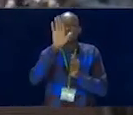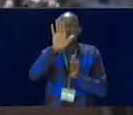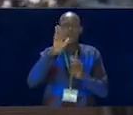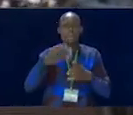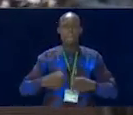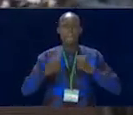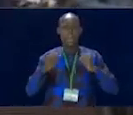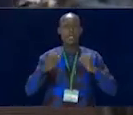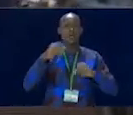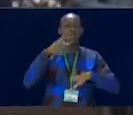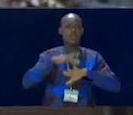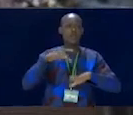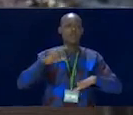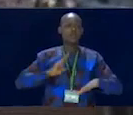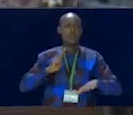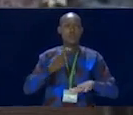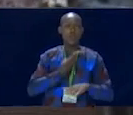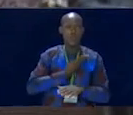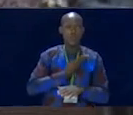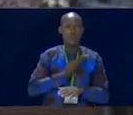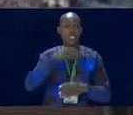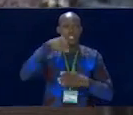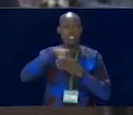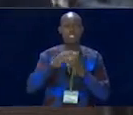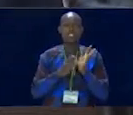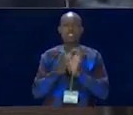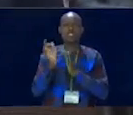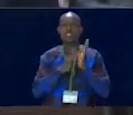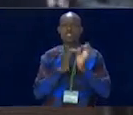in the name of Jesus. In Jesus.